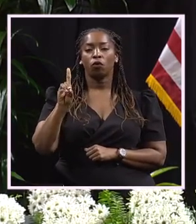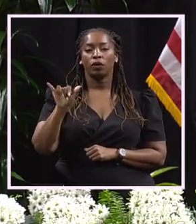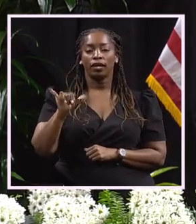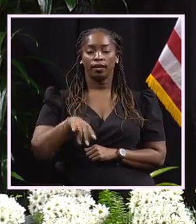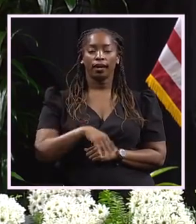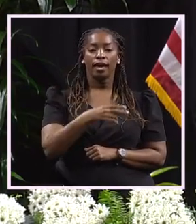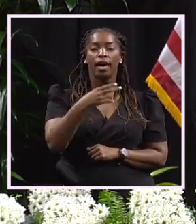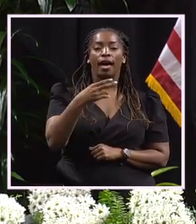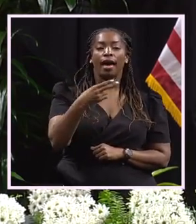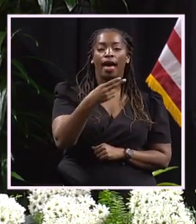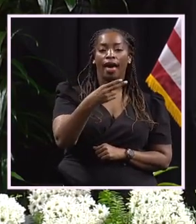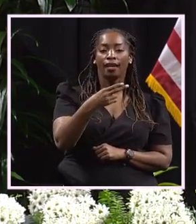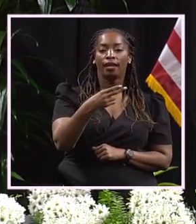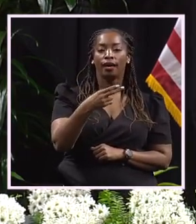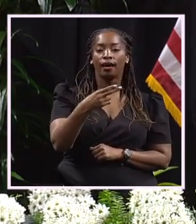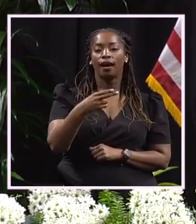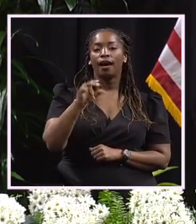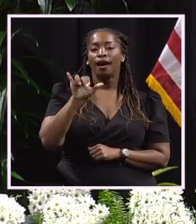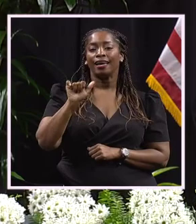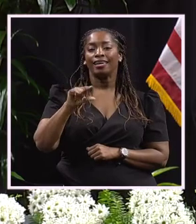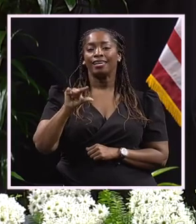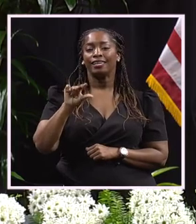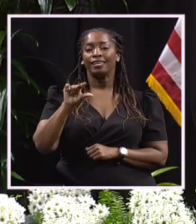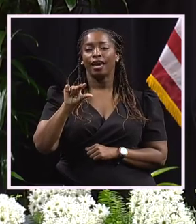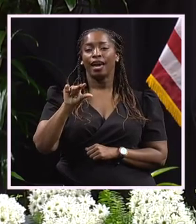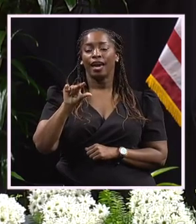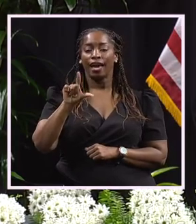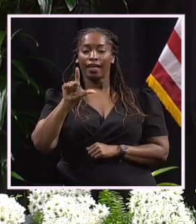Hannah Yanyi Anderson, summa cum laude,